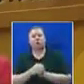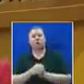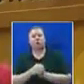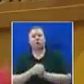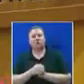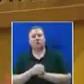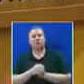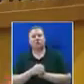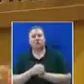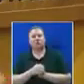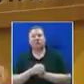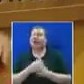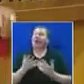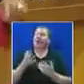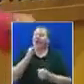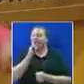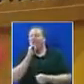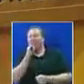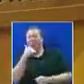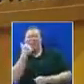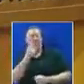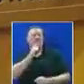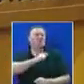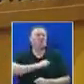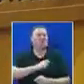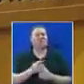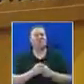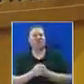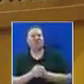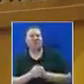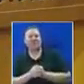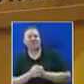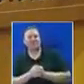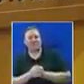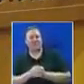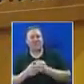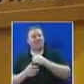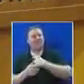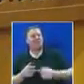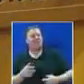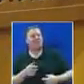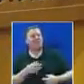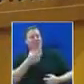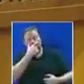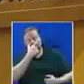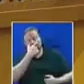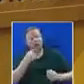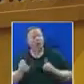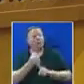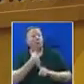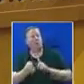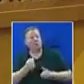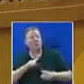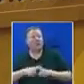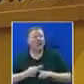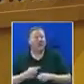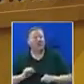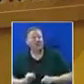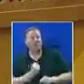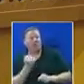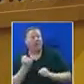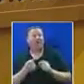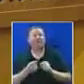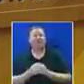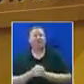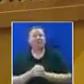You don't want the truth. Hey, your president withdraw. Abused his ex-wife. Hey, you can abuse power